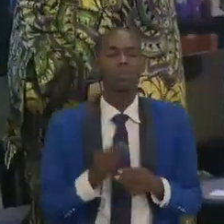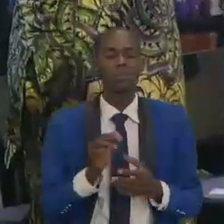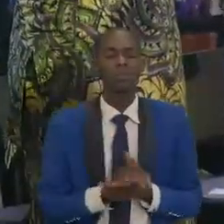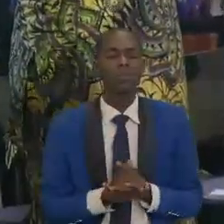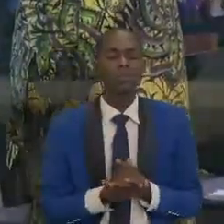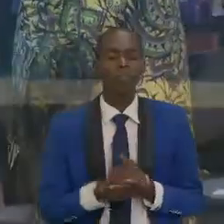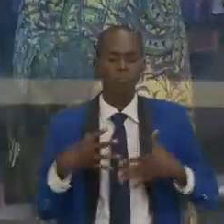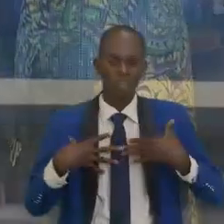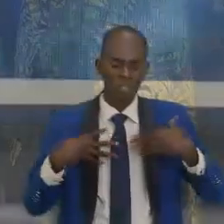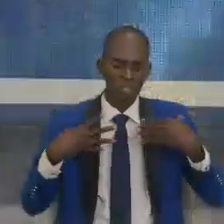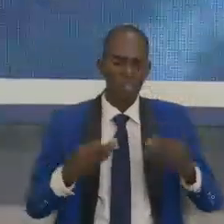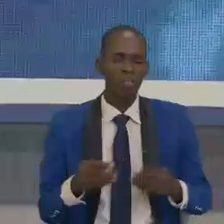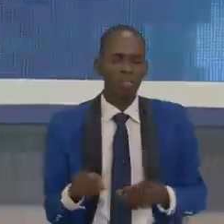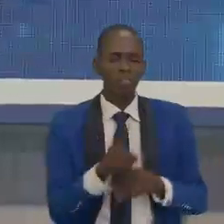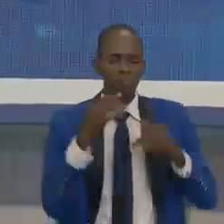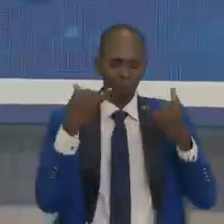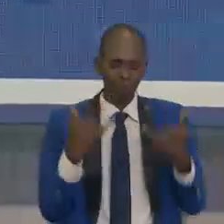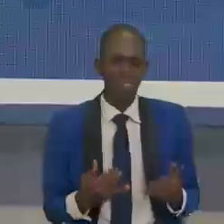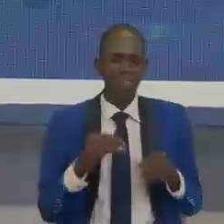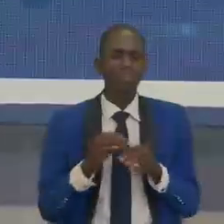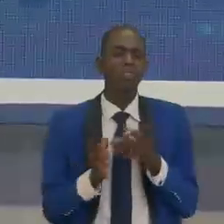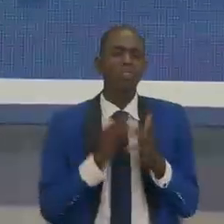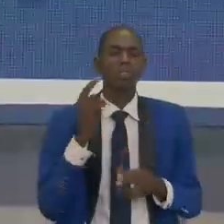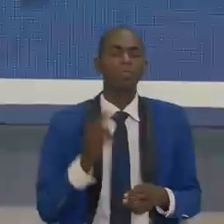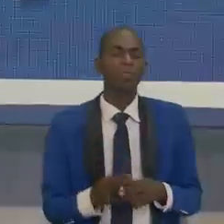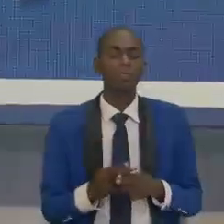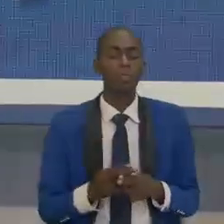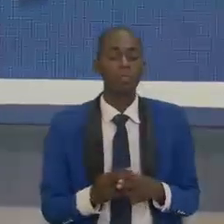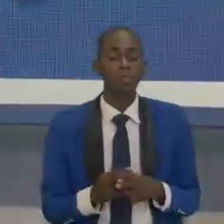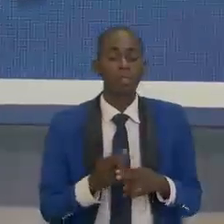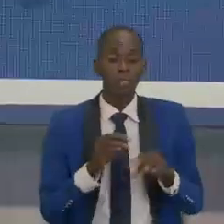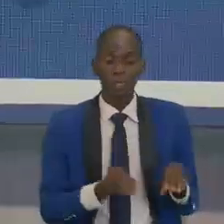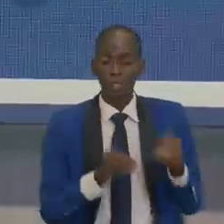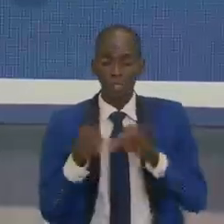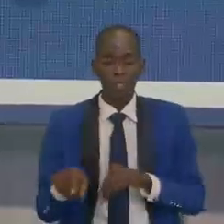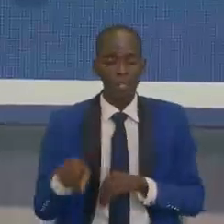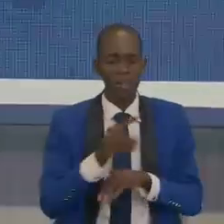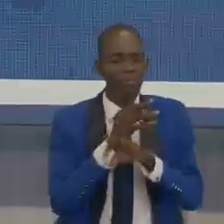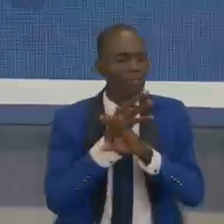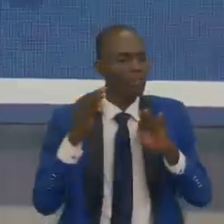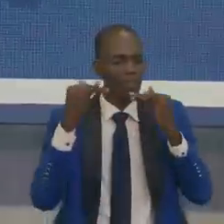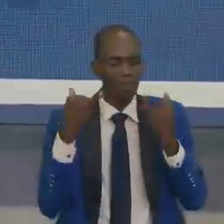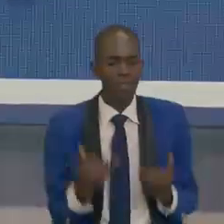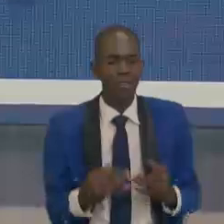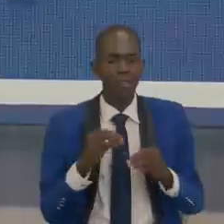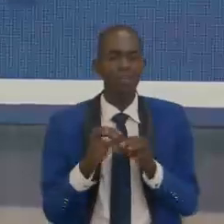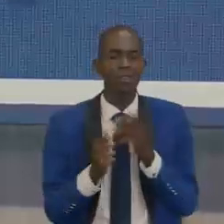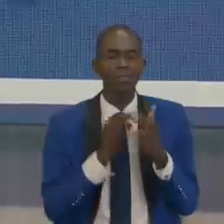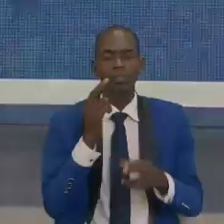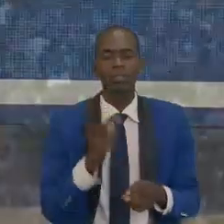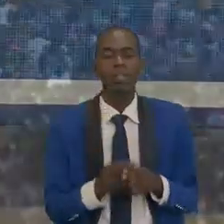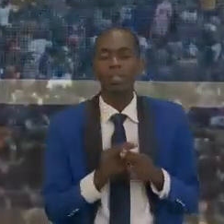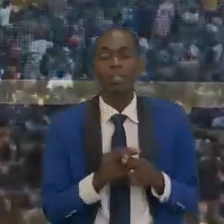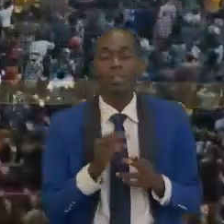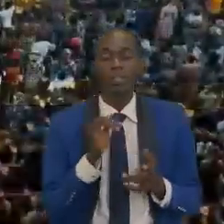Heal them right now. Set them free right now. That